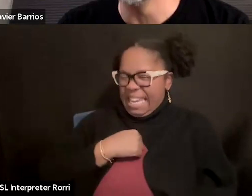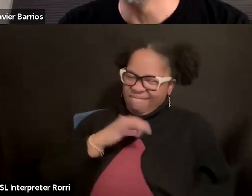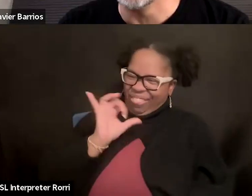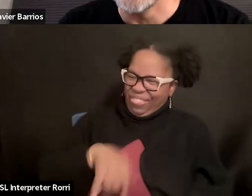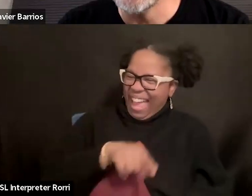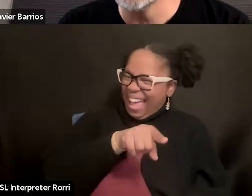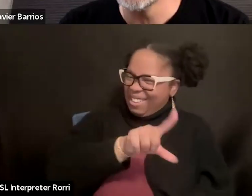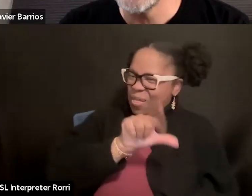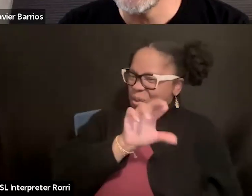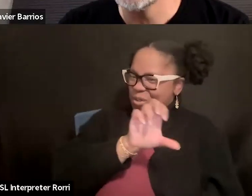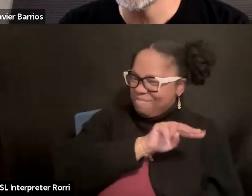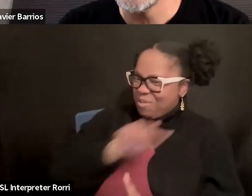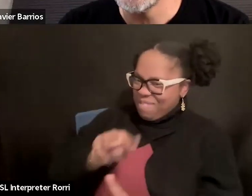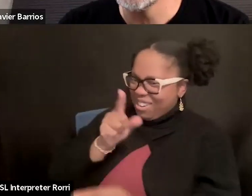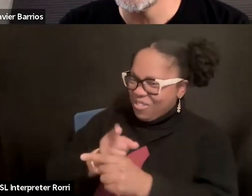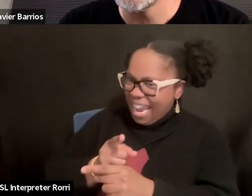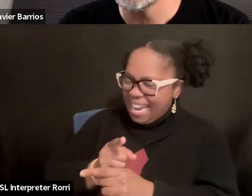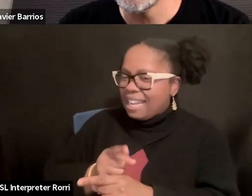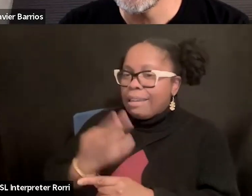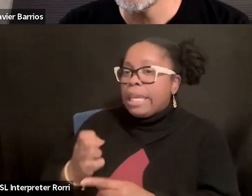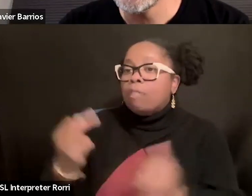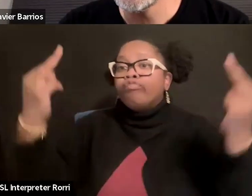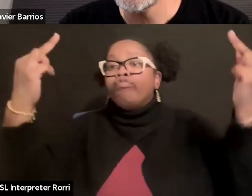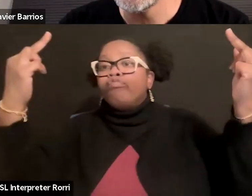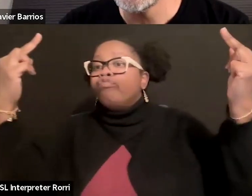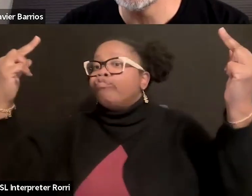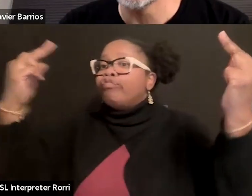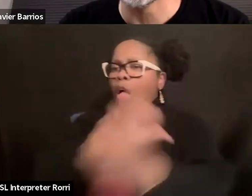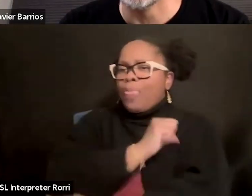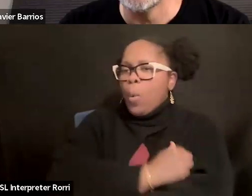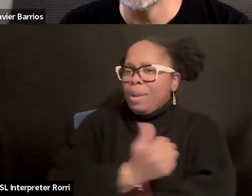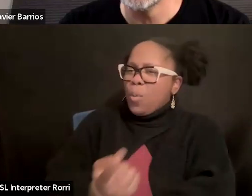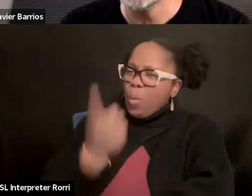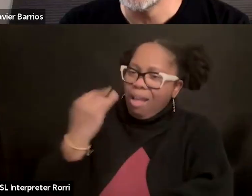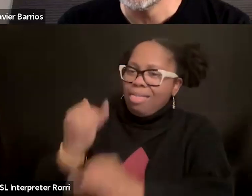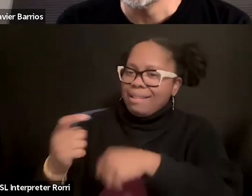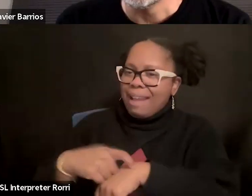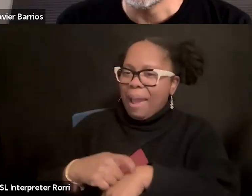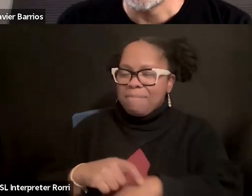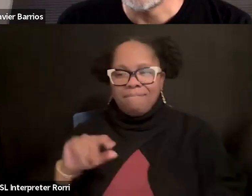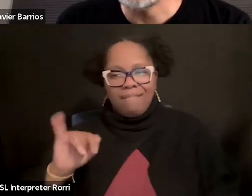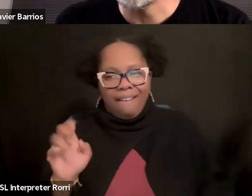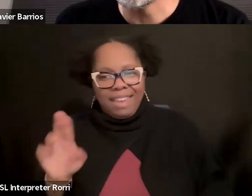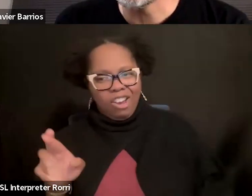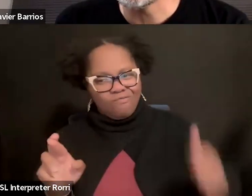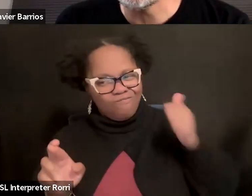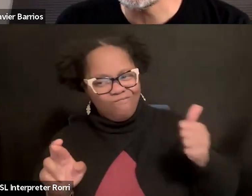was about, it was him flipping off authority one last time. Awesome. Yeah. And I mean, it's